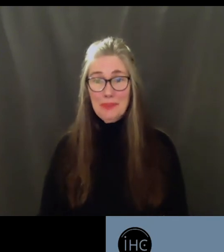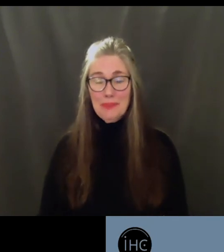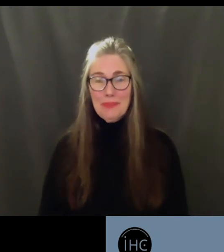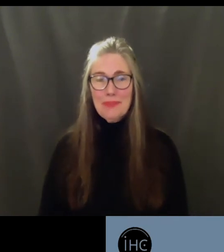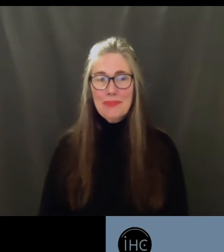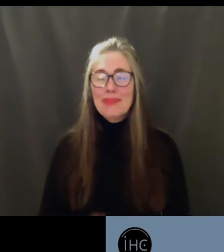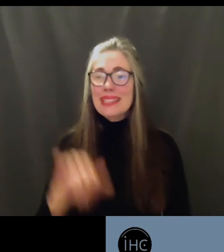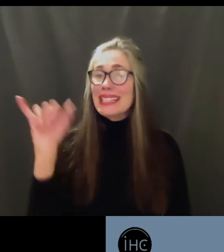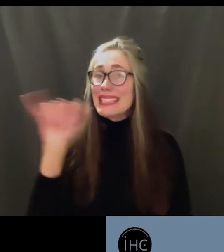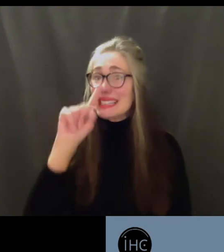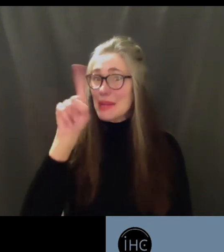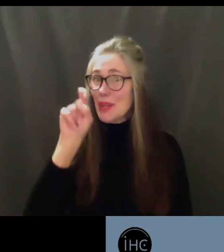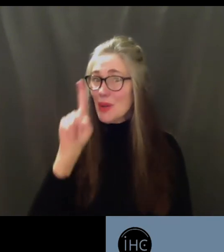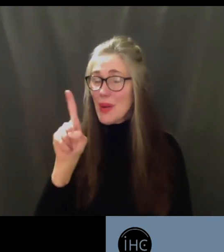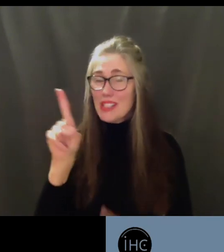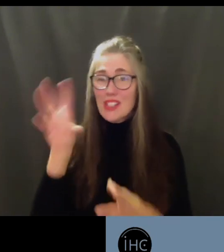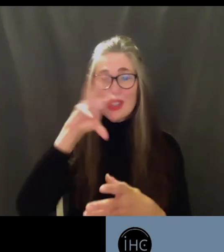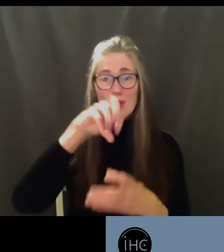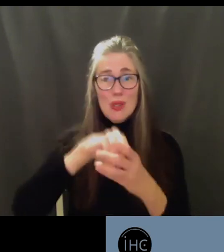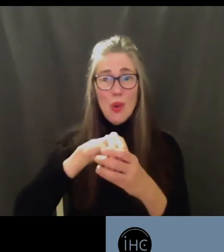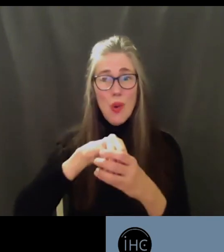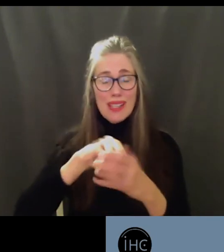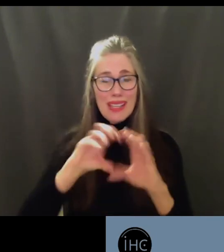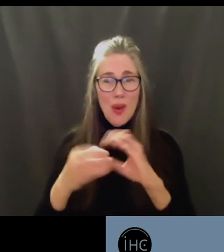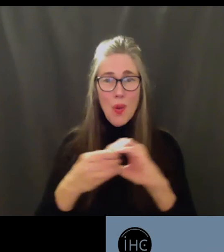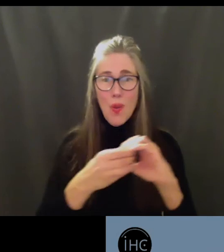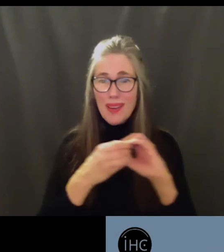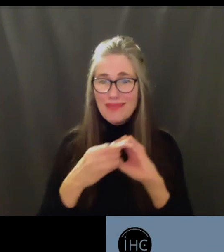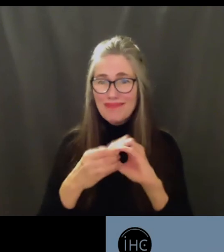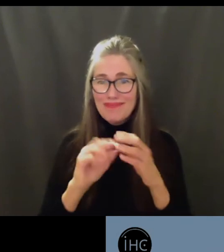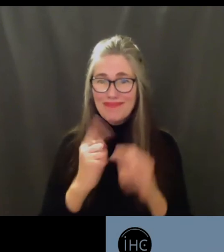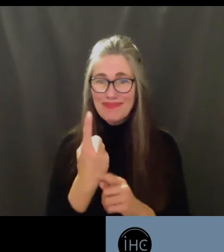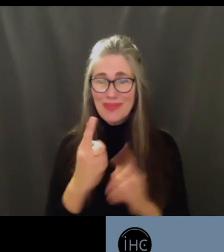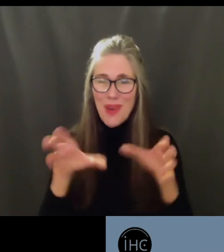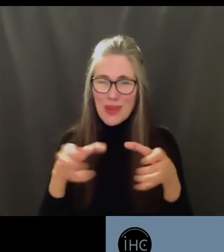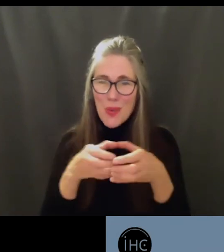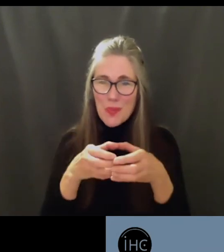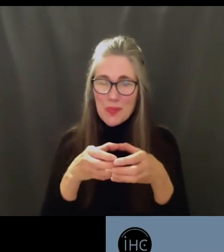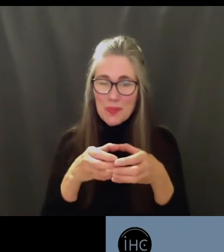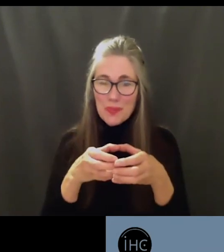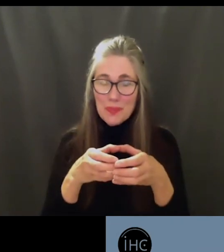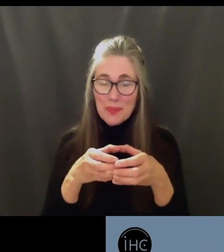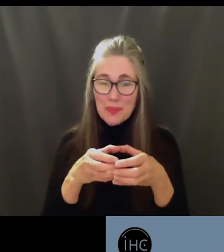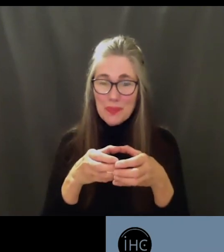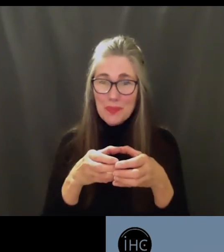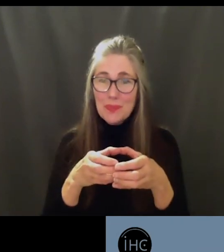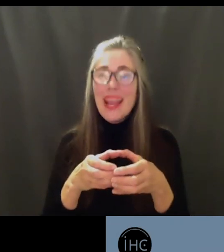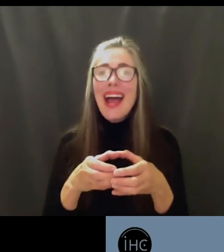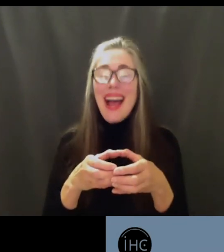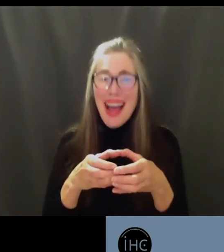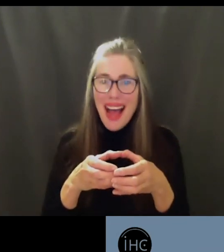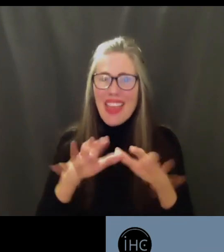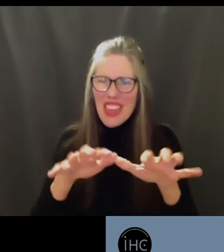similar questions. Our audience is very interested in the magnetic power,